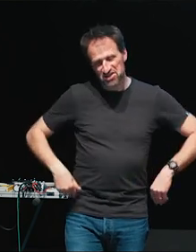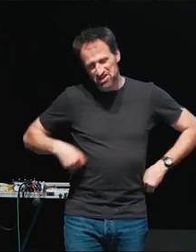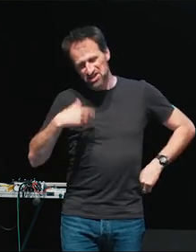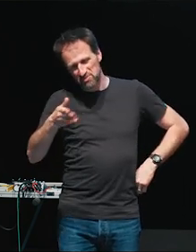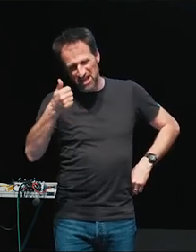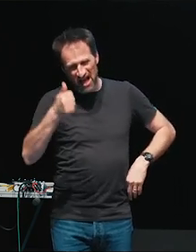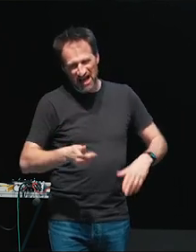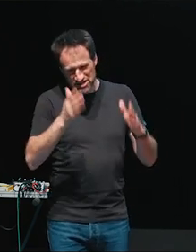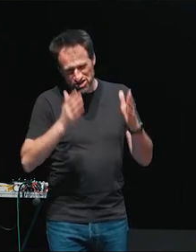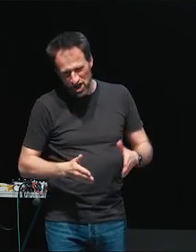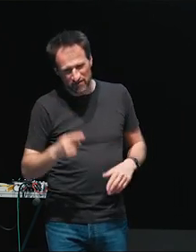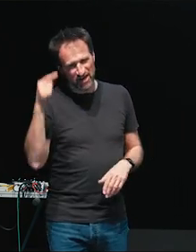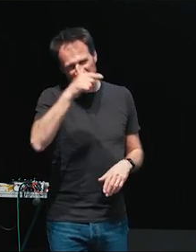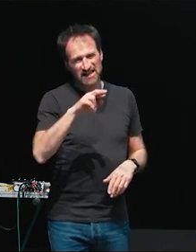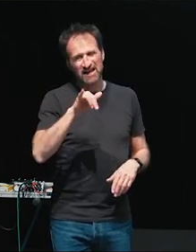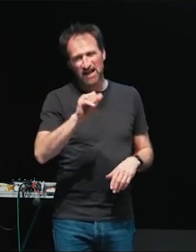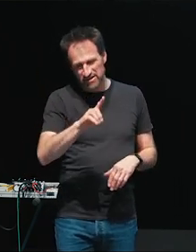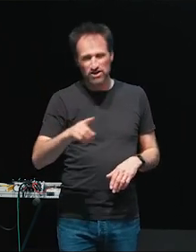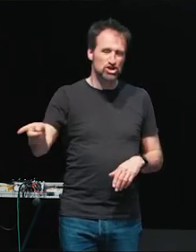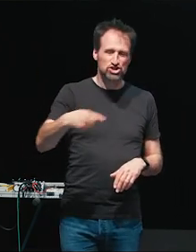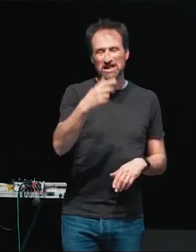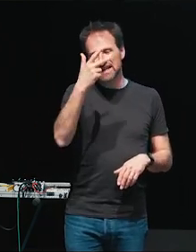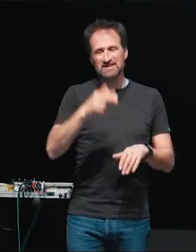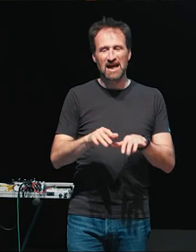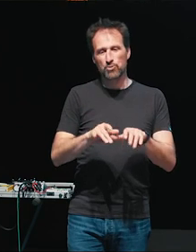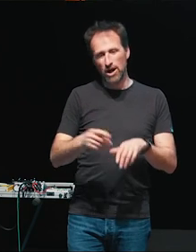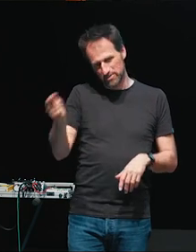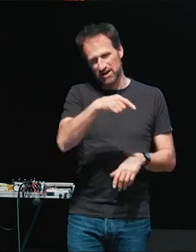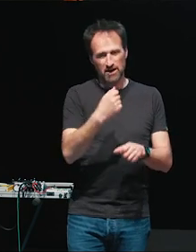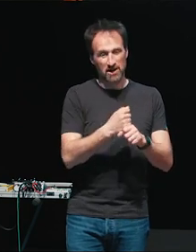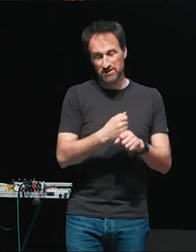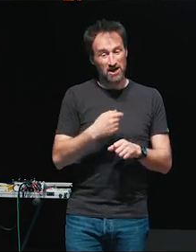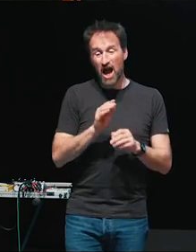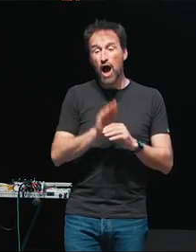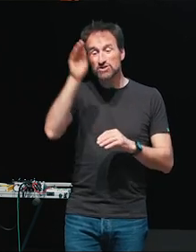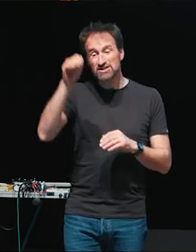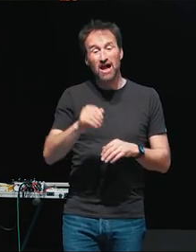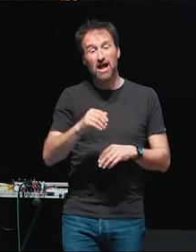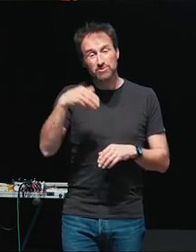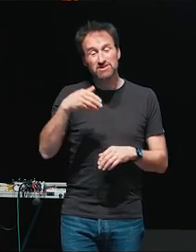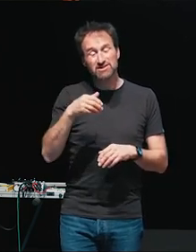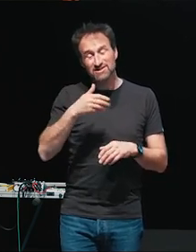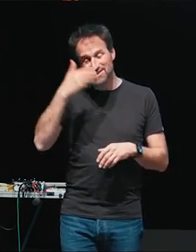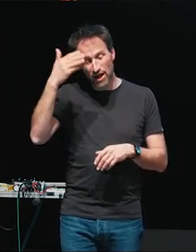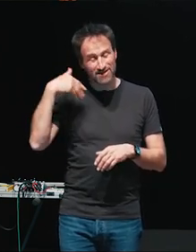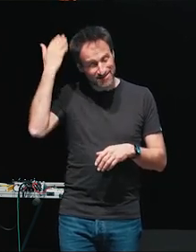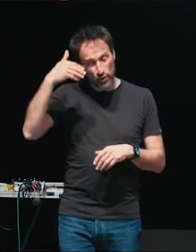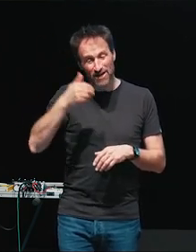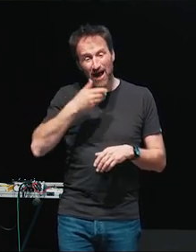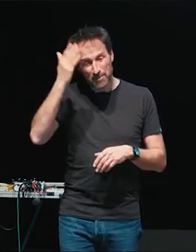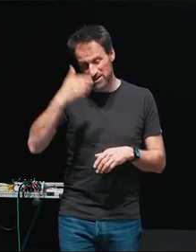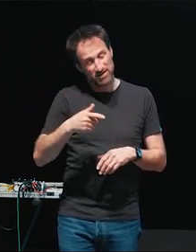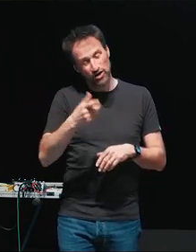Riyadh. You can send three engineers to set it up. No data goes out of the walls of Saudi Arabia. Serverless will not work for that. I'm very